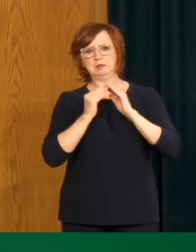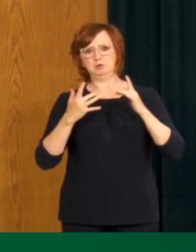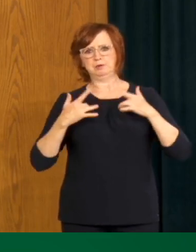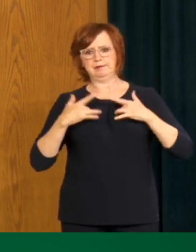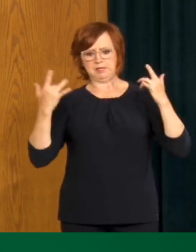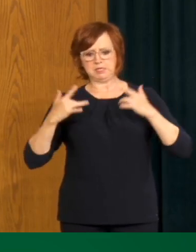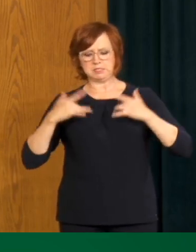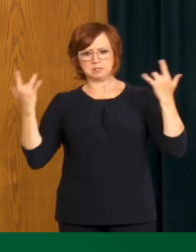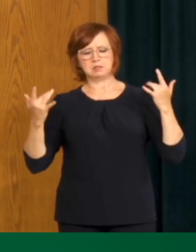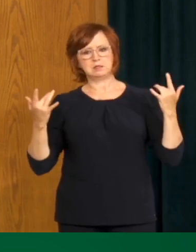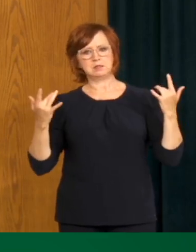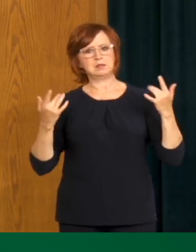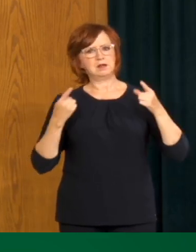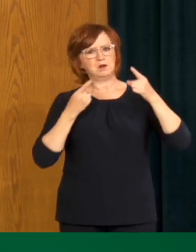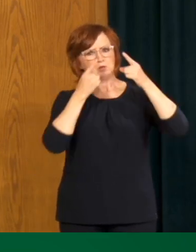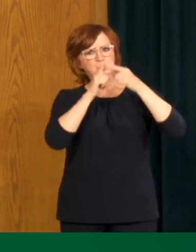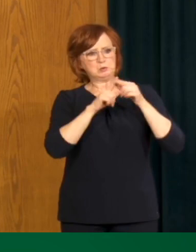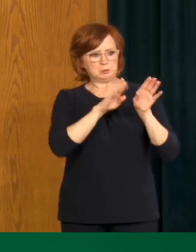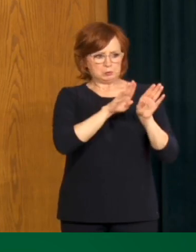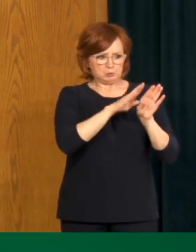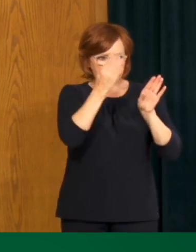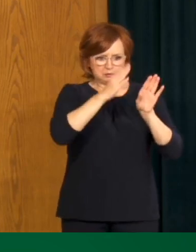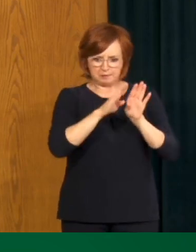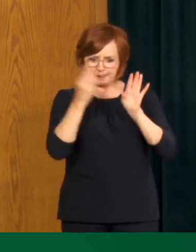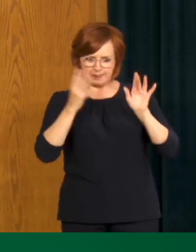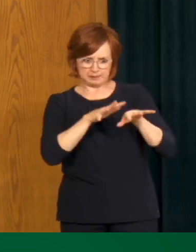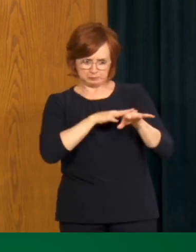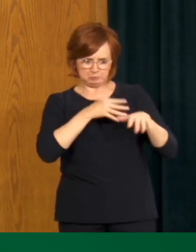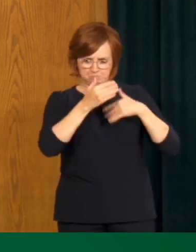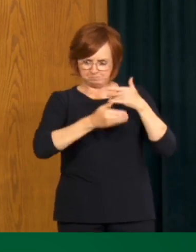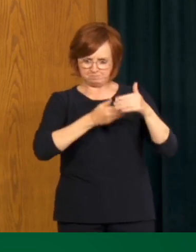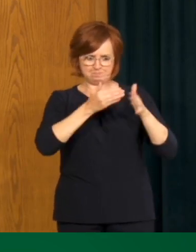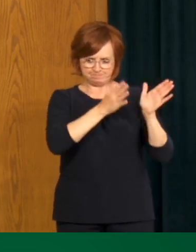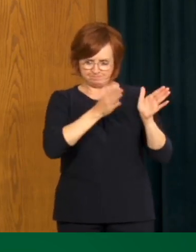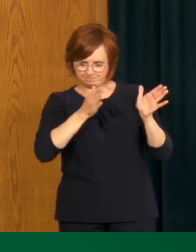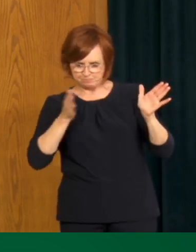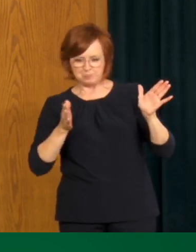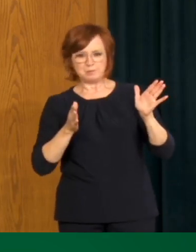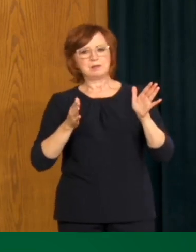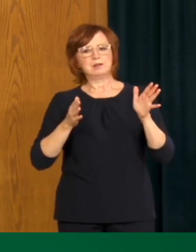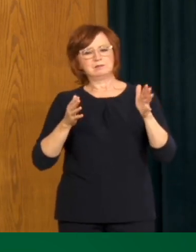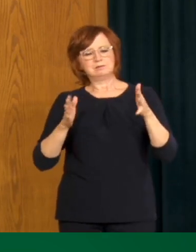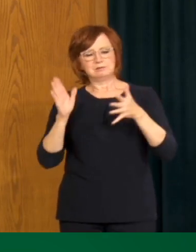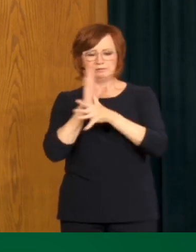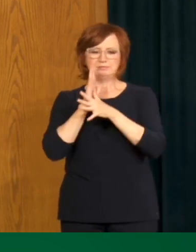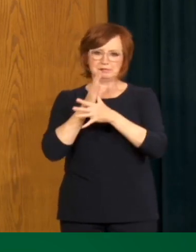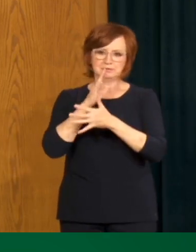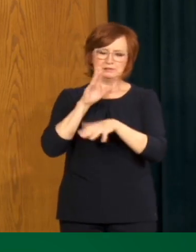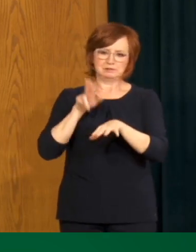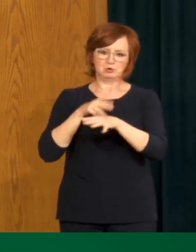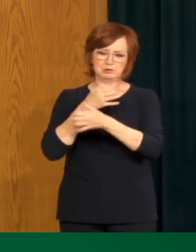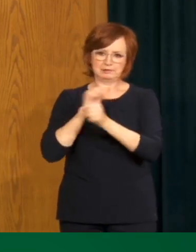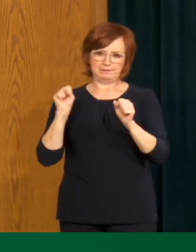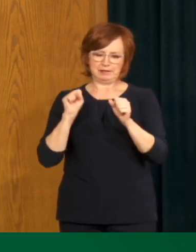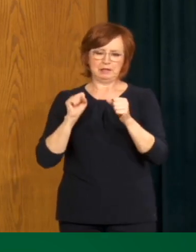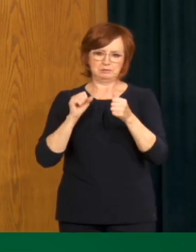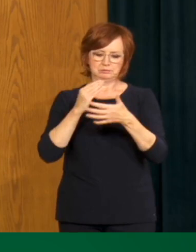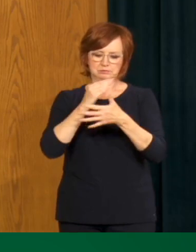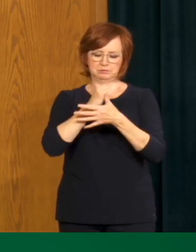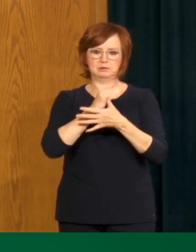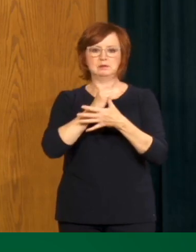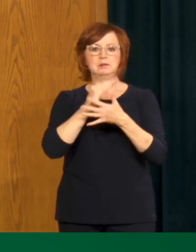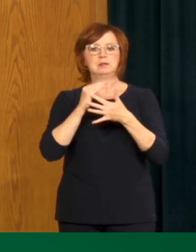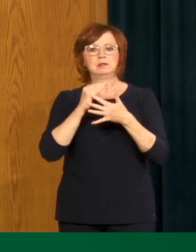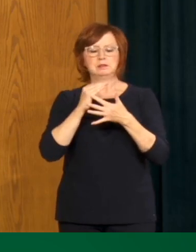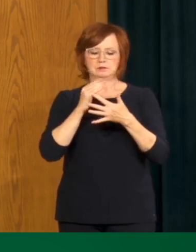is to open up as much as we possibly can, but do so safely. The second goal, and well, probably the primary goal actually, has always been as